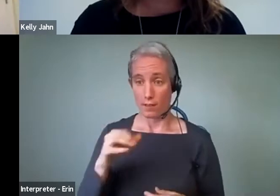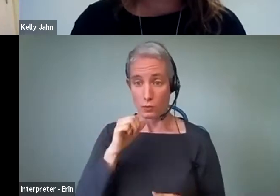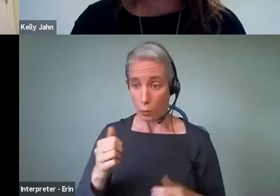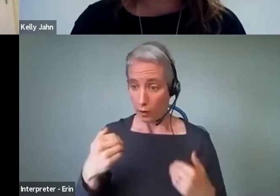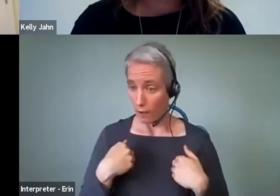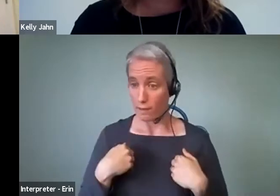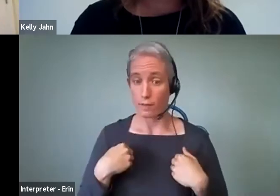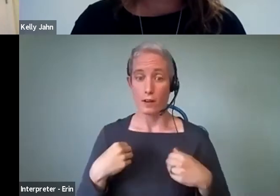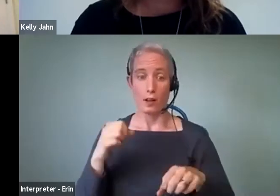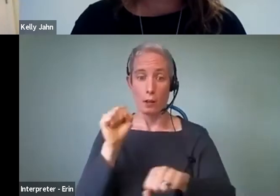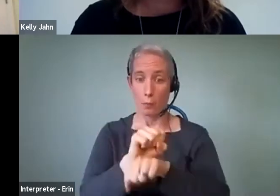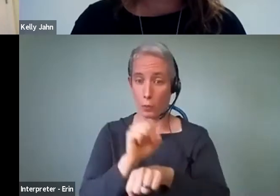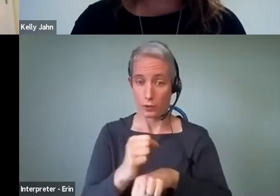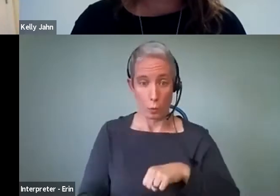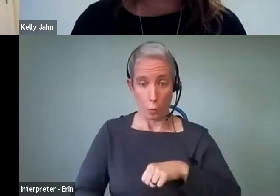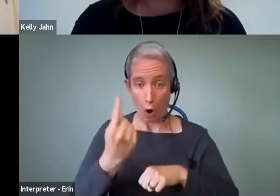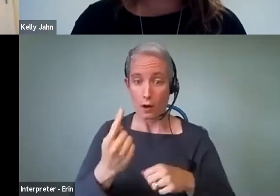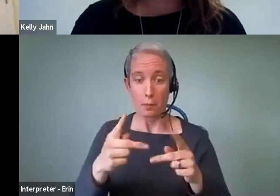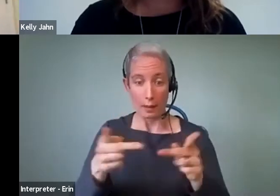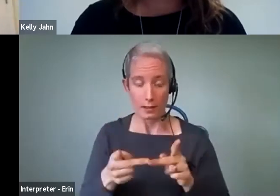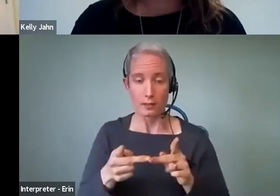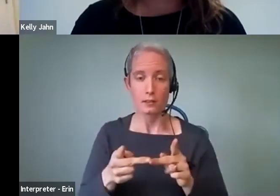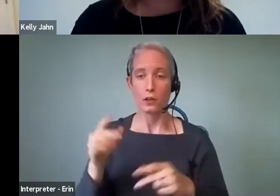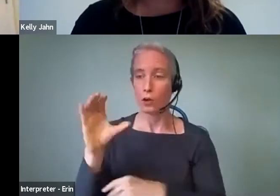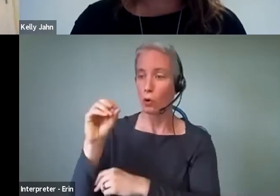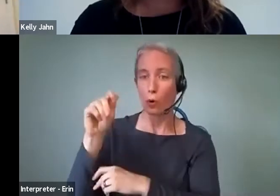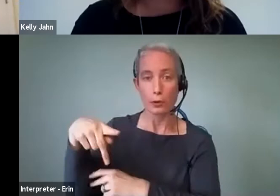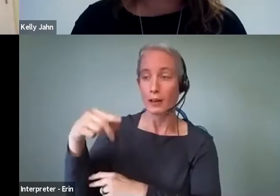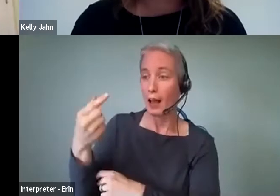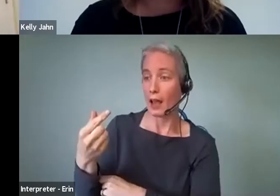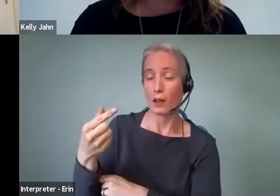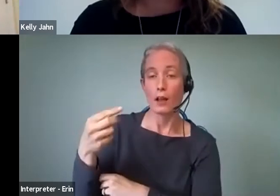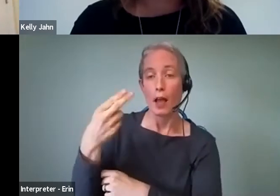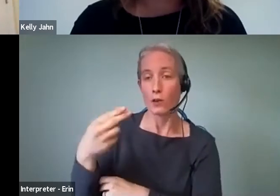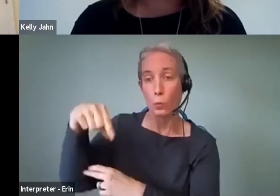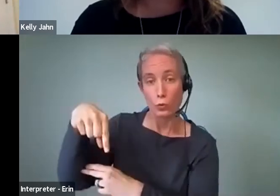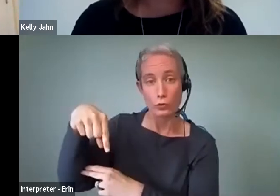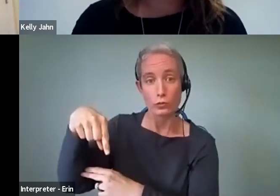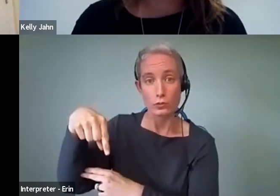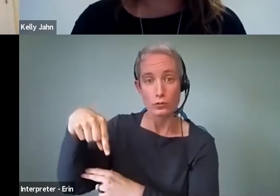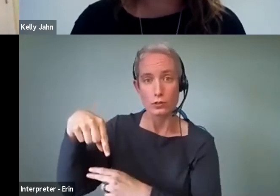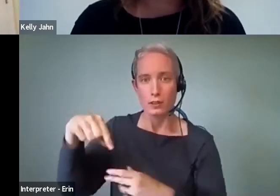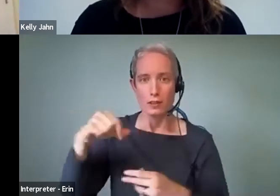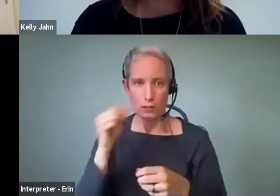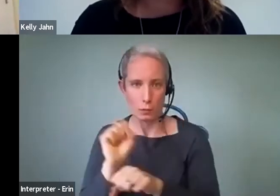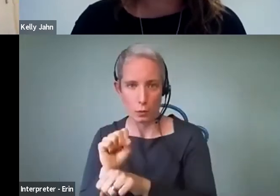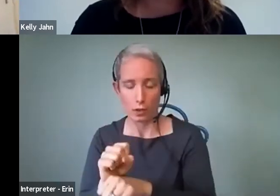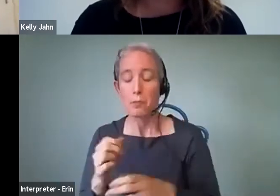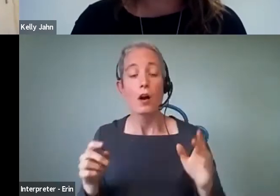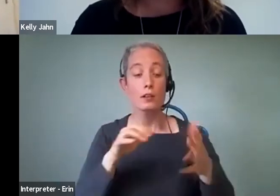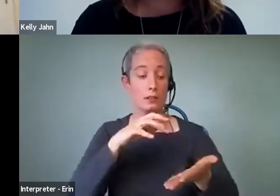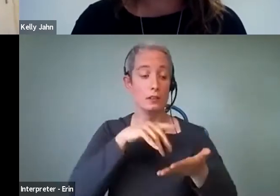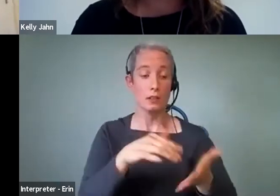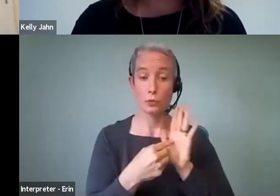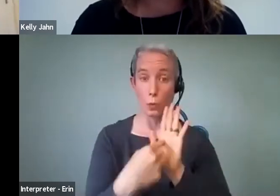one place in this corporate headquarters, somehow we will not be able to retain them. But that's not what the studies are showing. So the